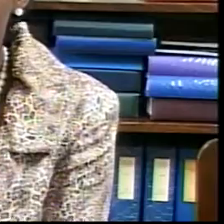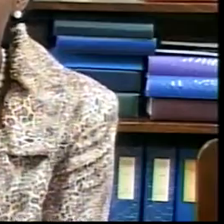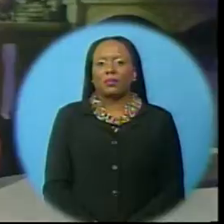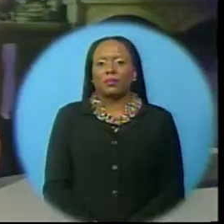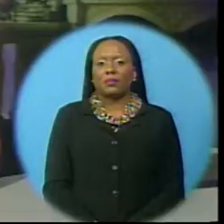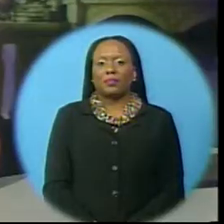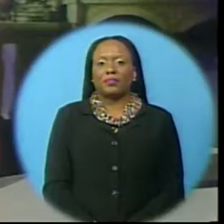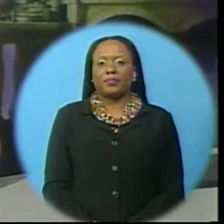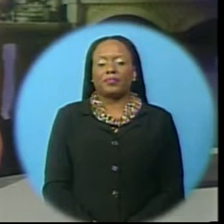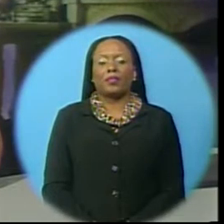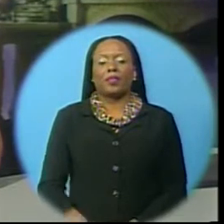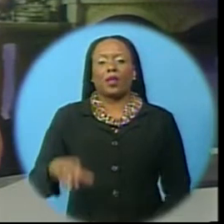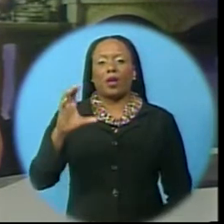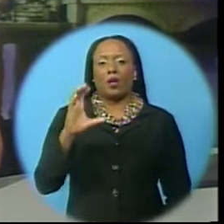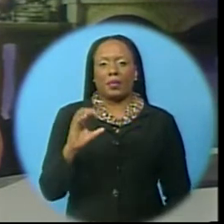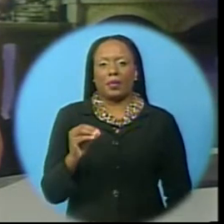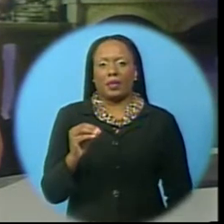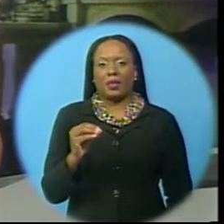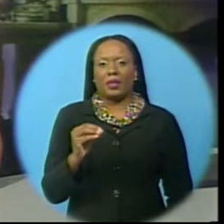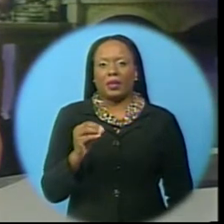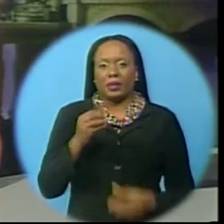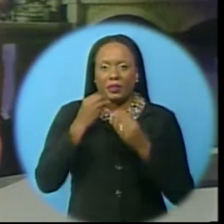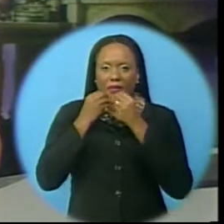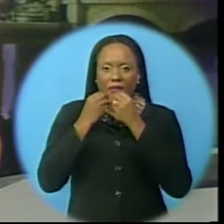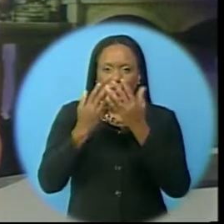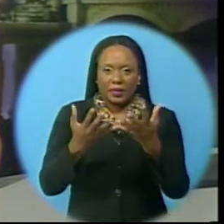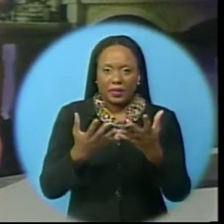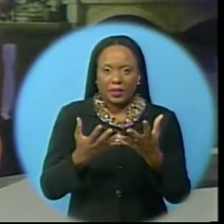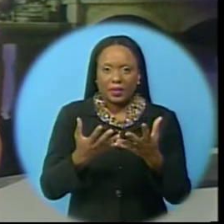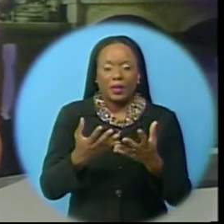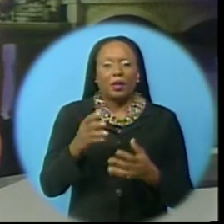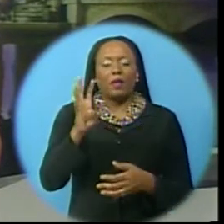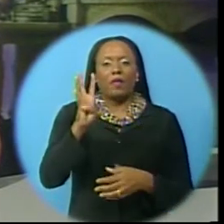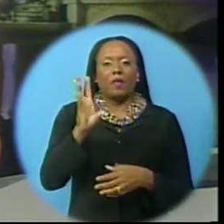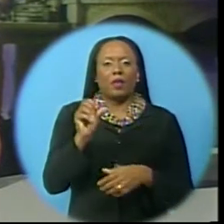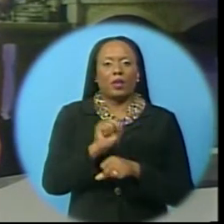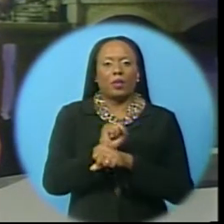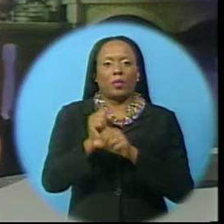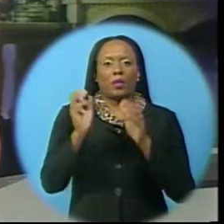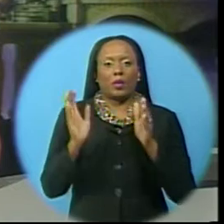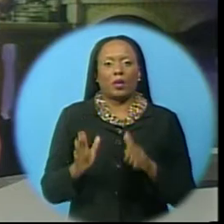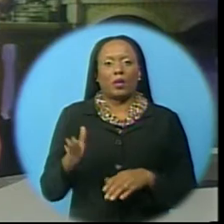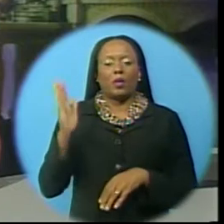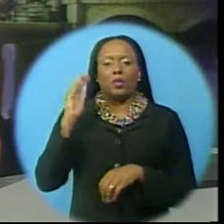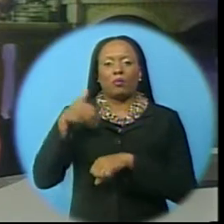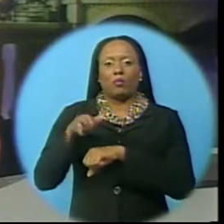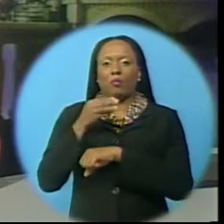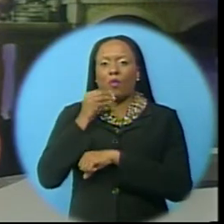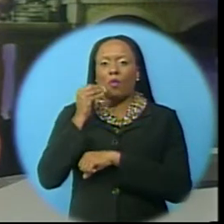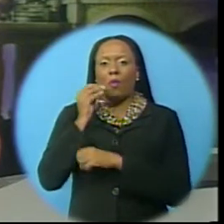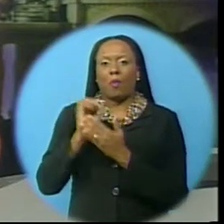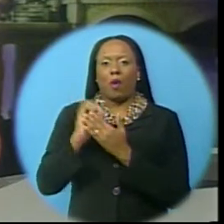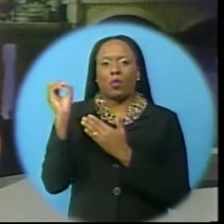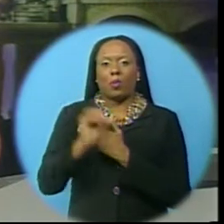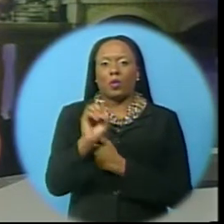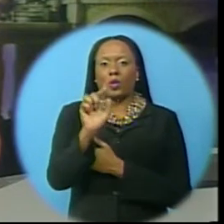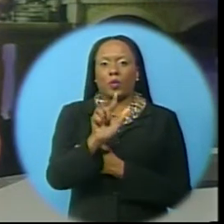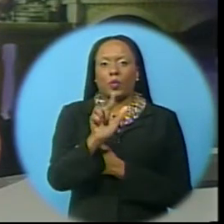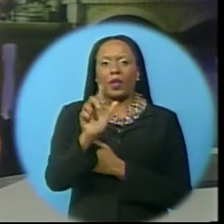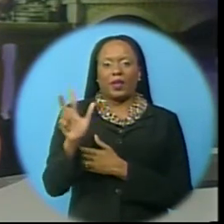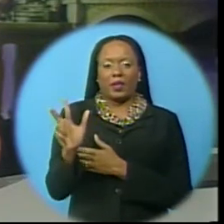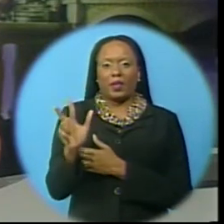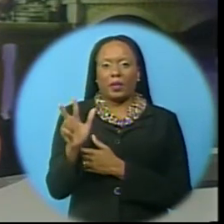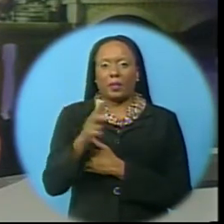commence. And a release from the company last week said that 40 employees are to be made redundant effective October 23rd under